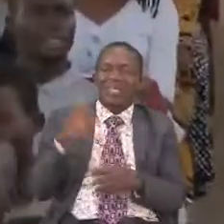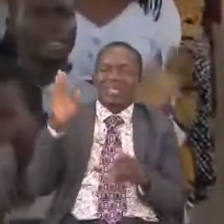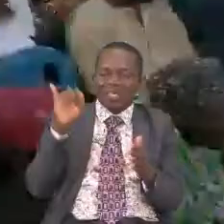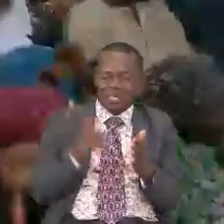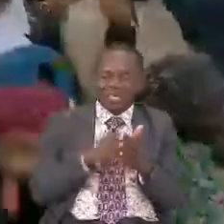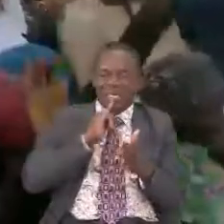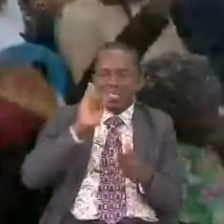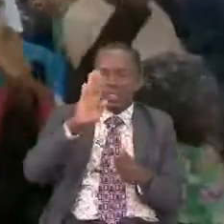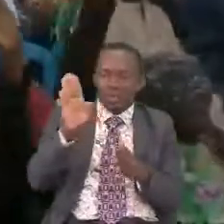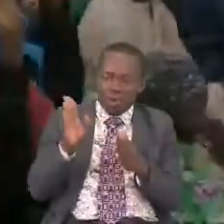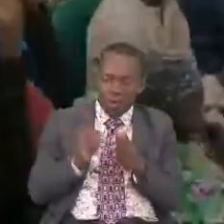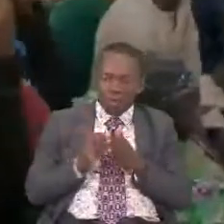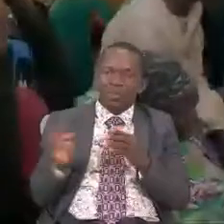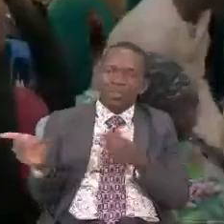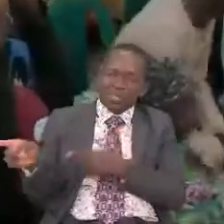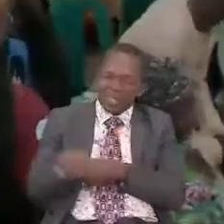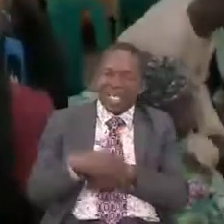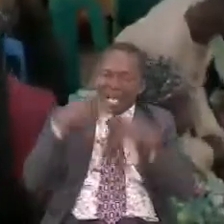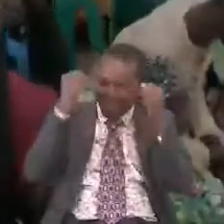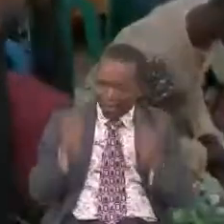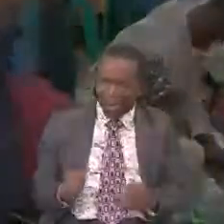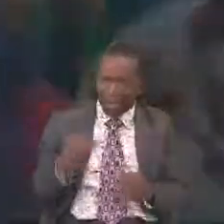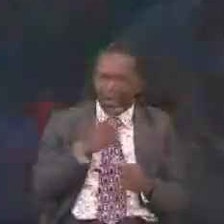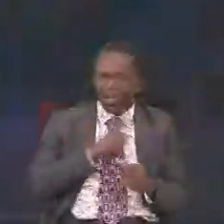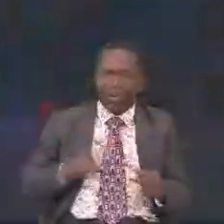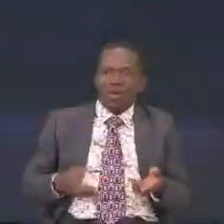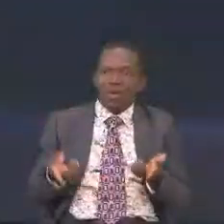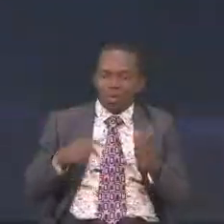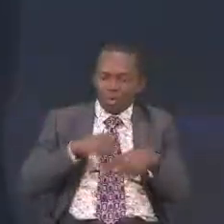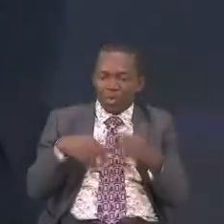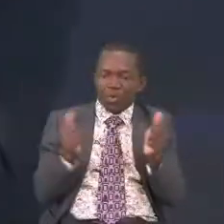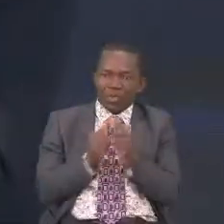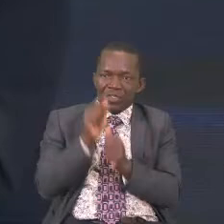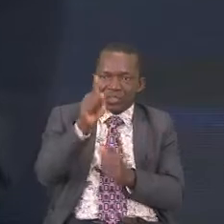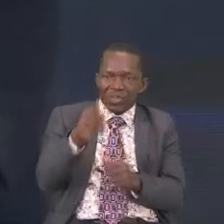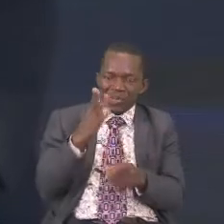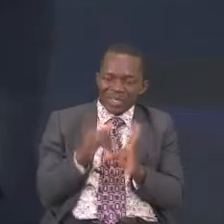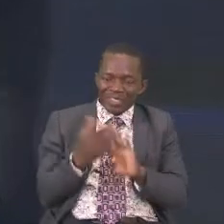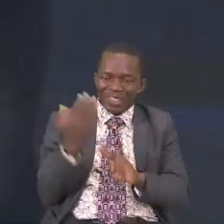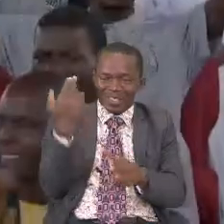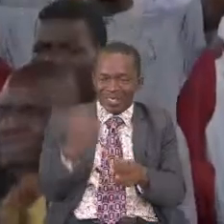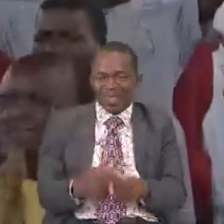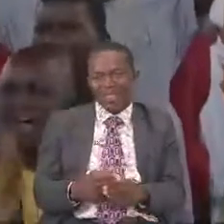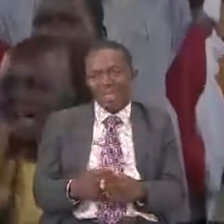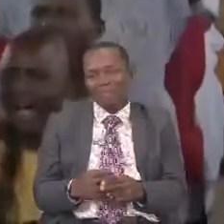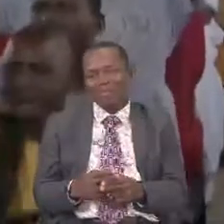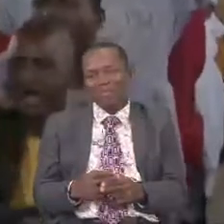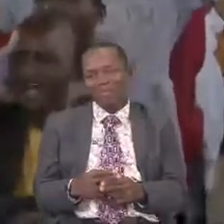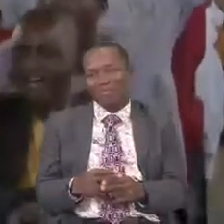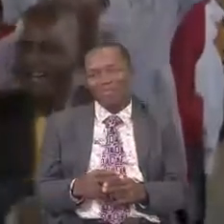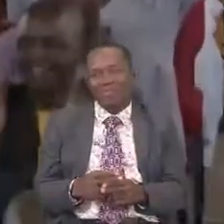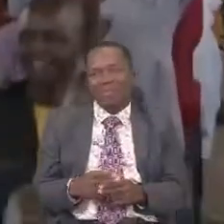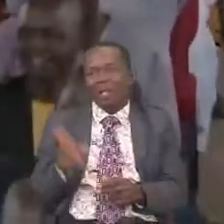day, and the power of the Lord will go with you in Jesus' name.